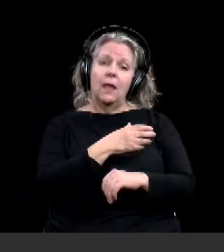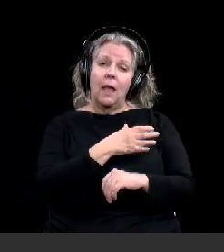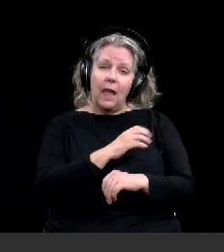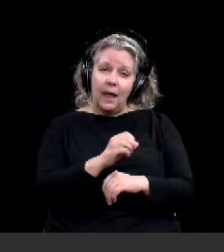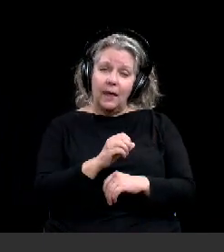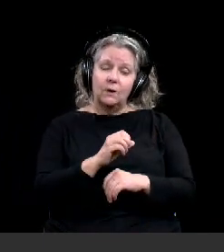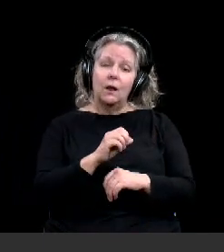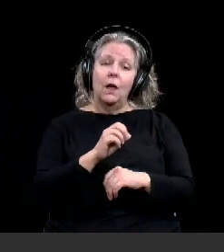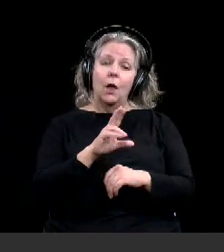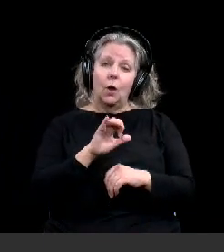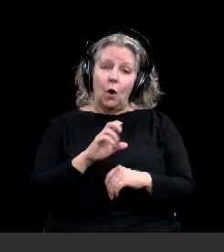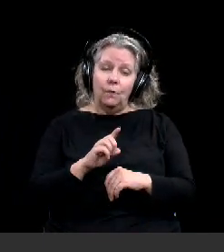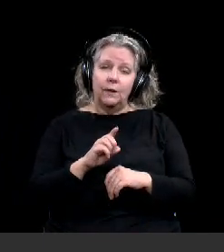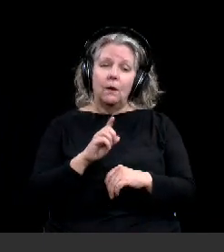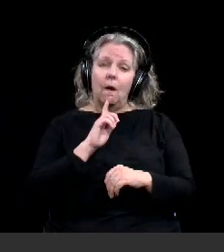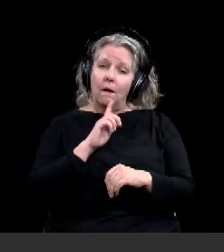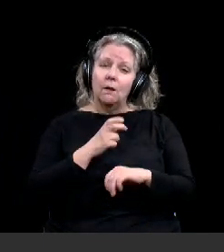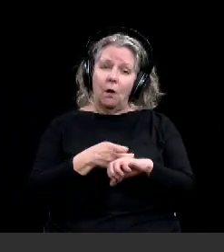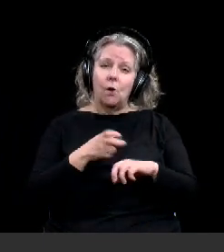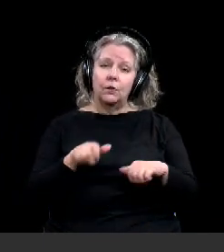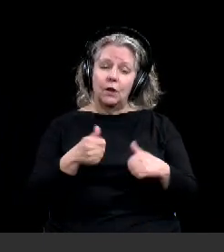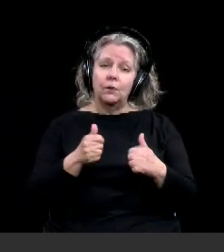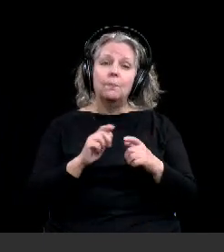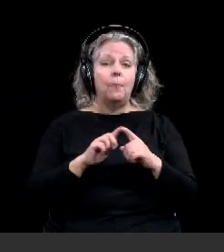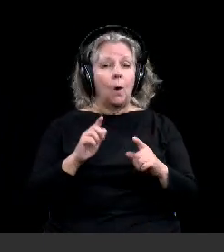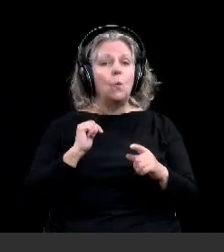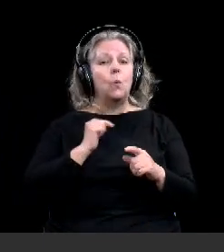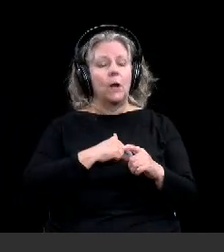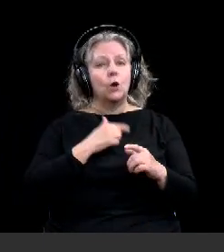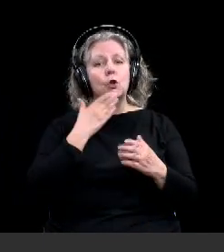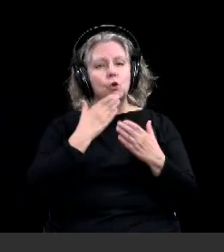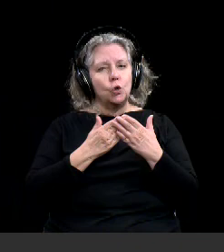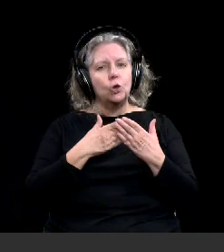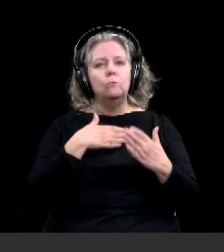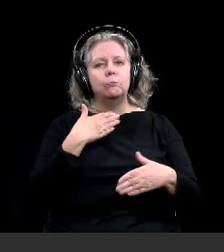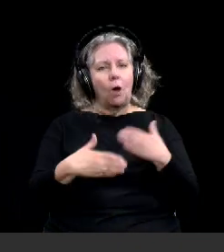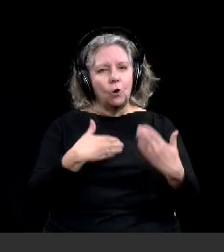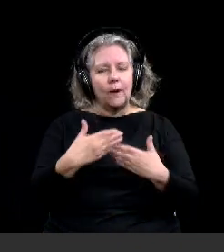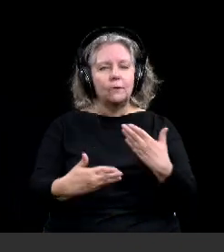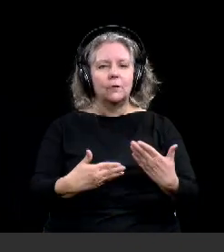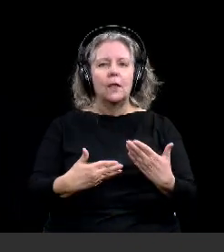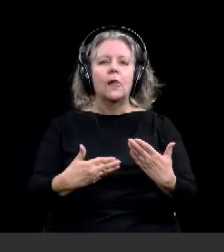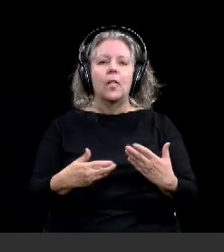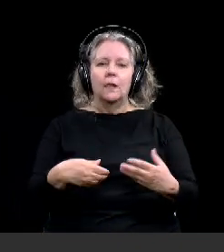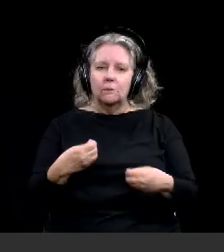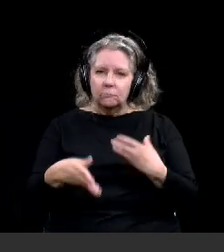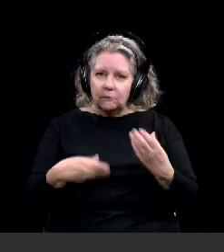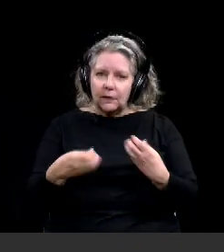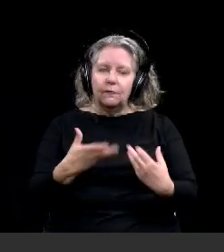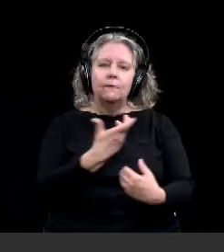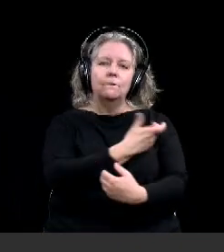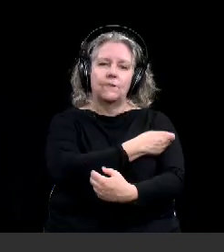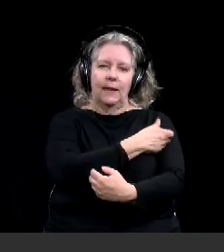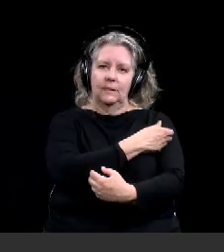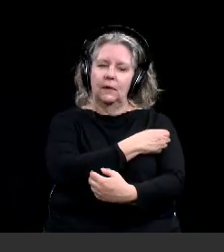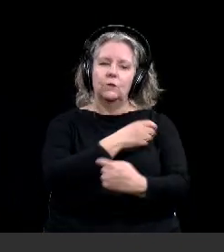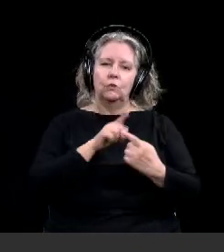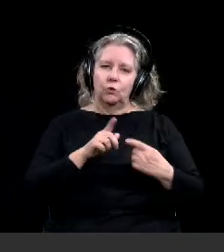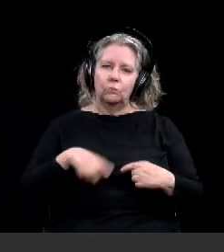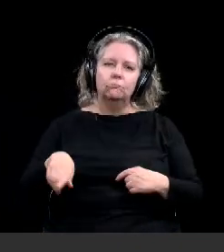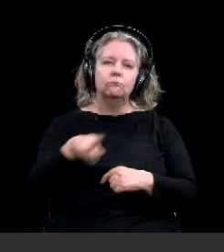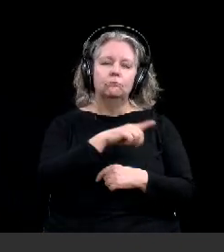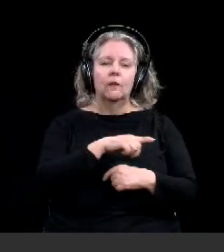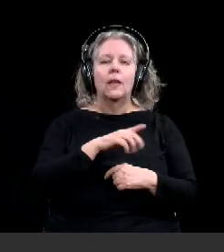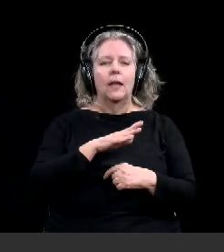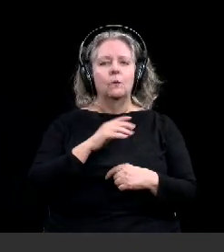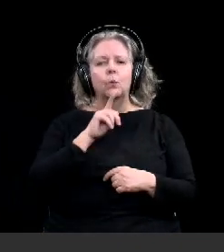distributing vaccines to our community, and your patience is appreciative. We will continue to communicate through our weekly